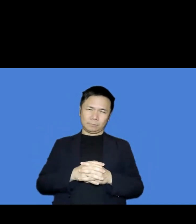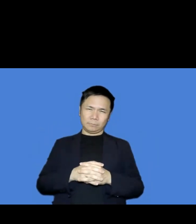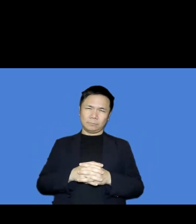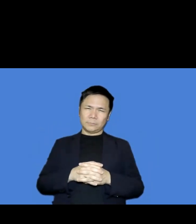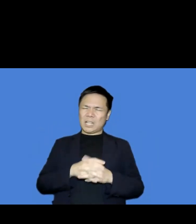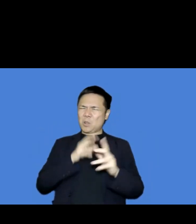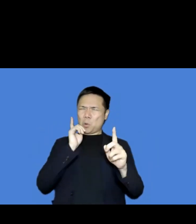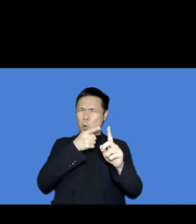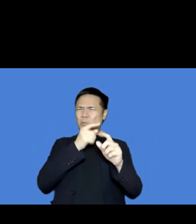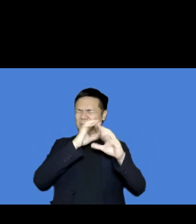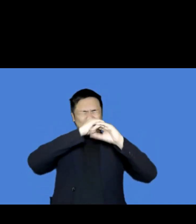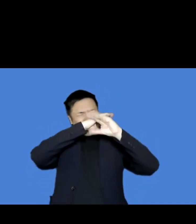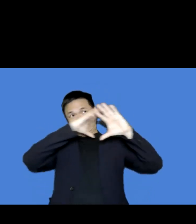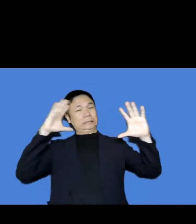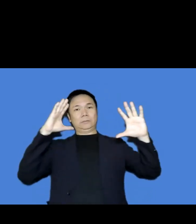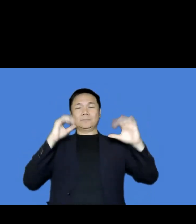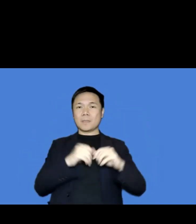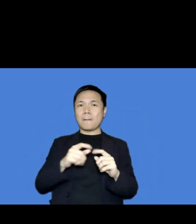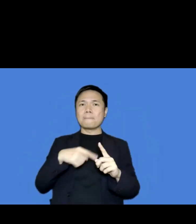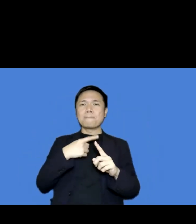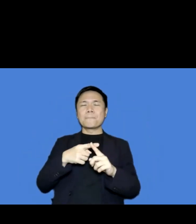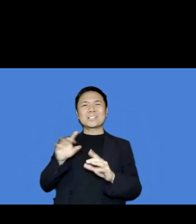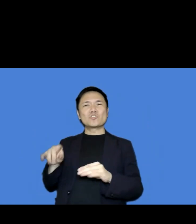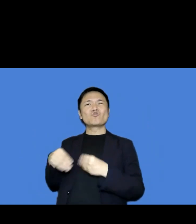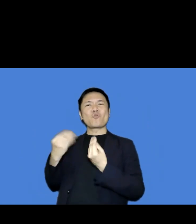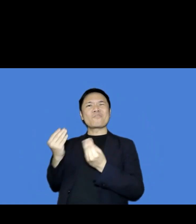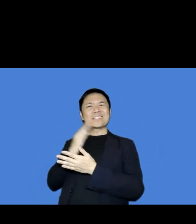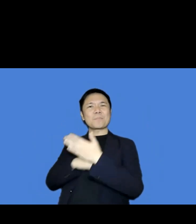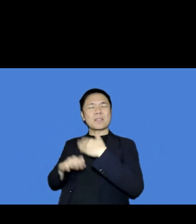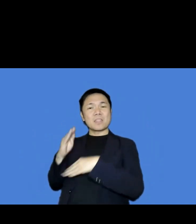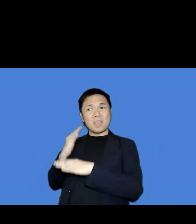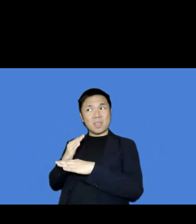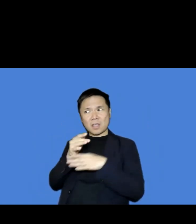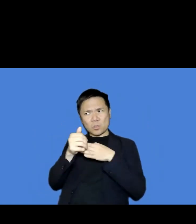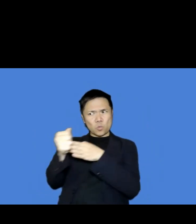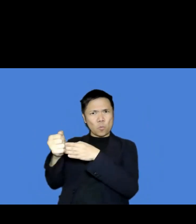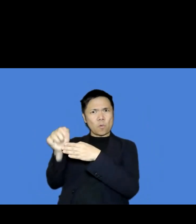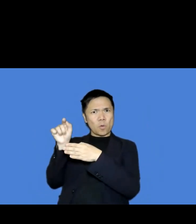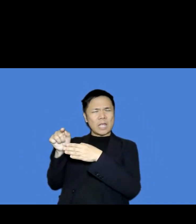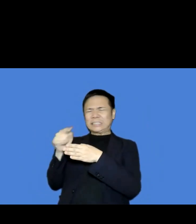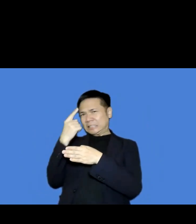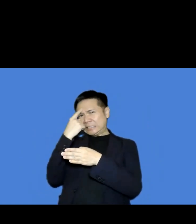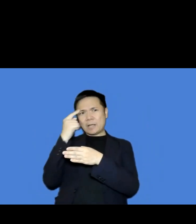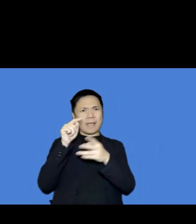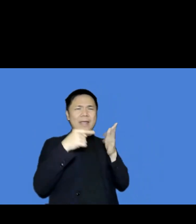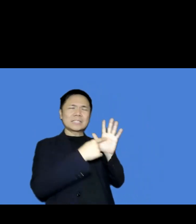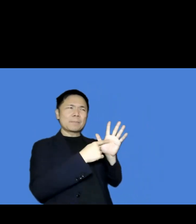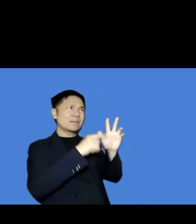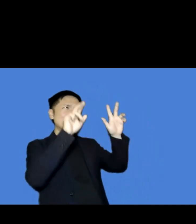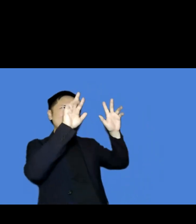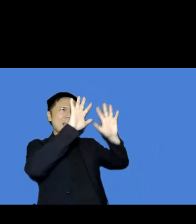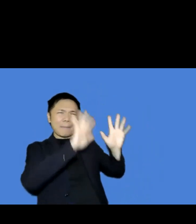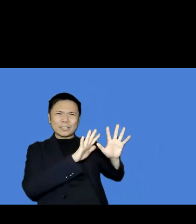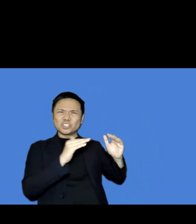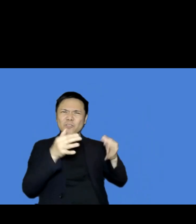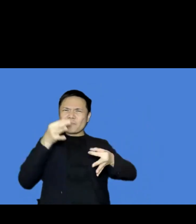particularly those organizations led by youth with disability who are talking about climate justice, who are talking about